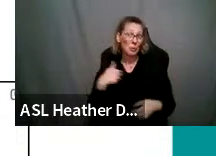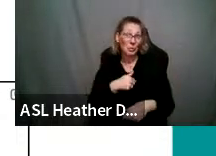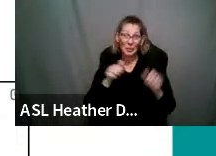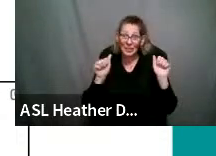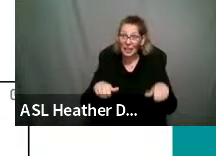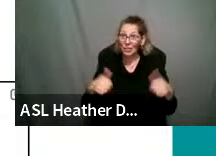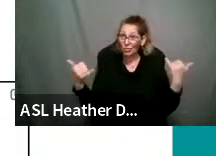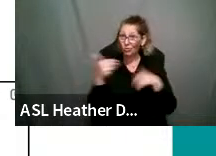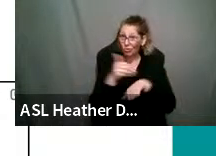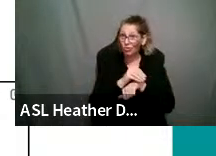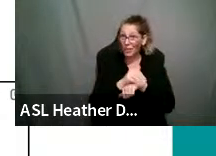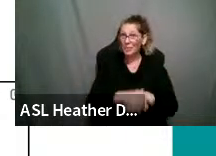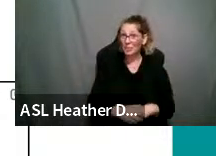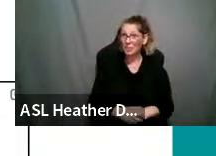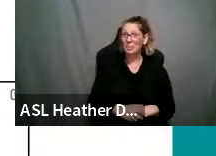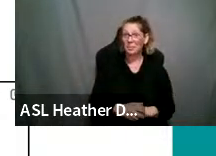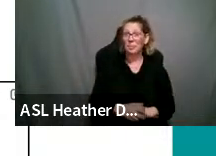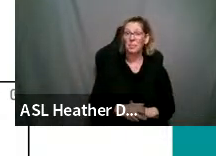tonight.